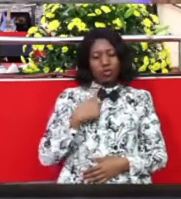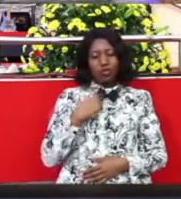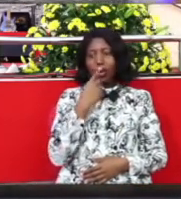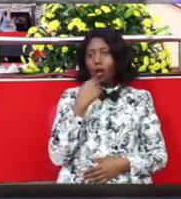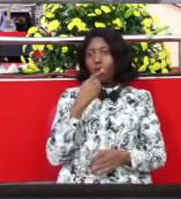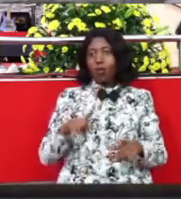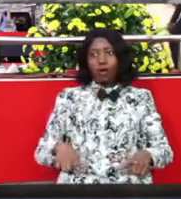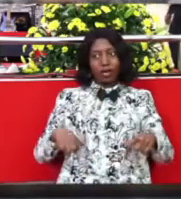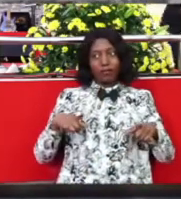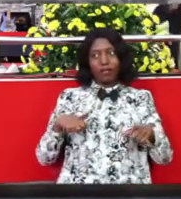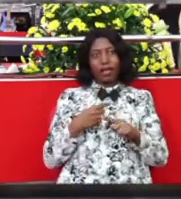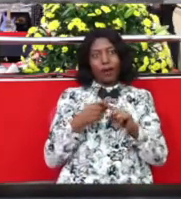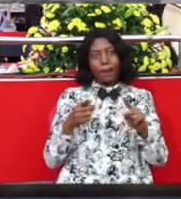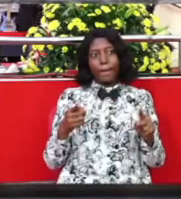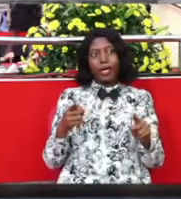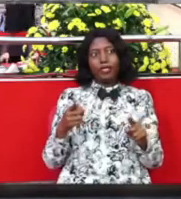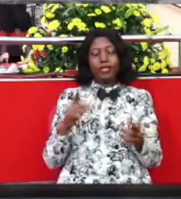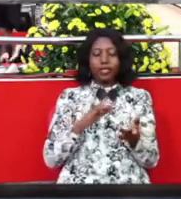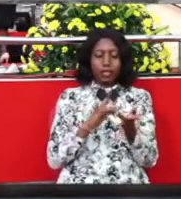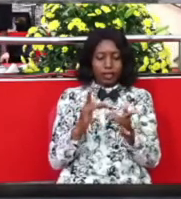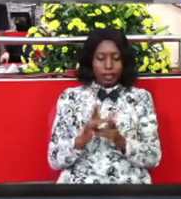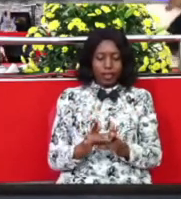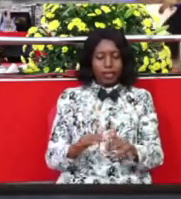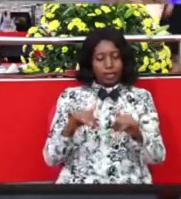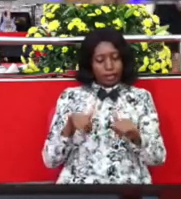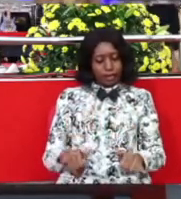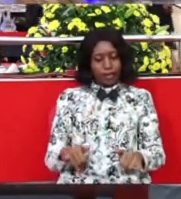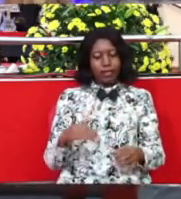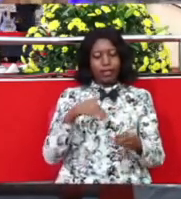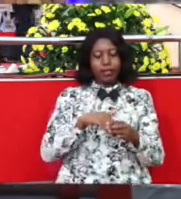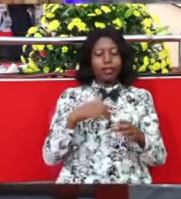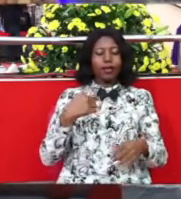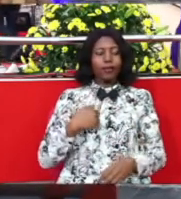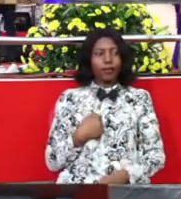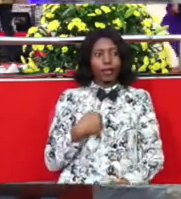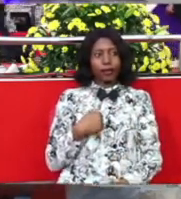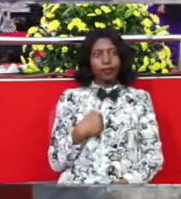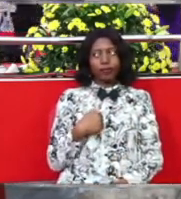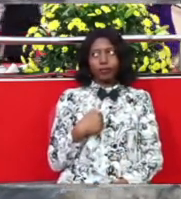you, Jesus, is reigning in me. Yesu wewe unayoishi ndani yangu.